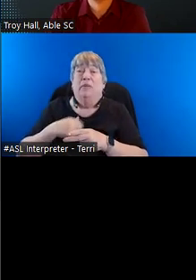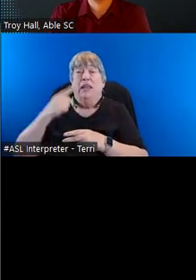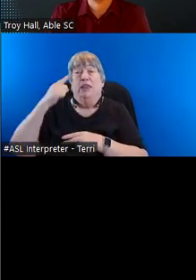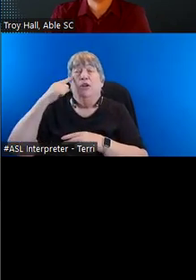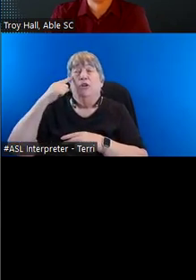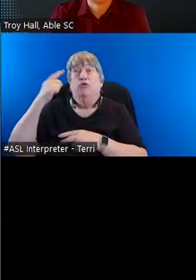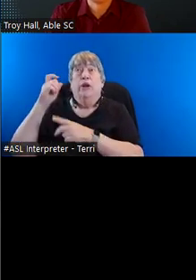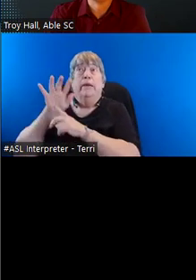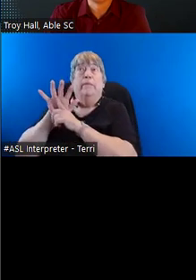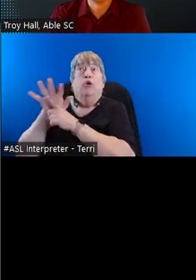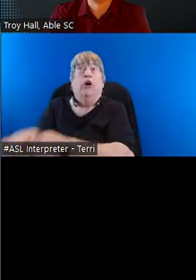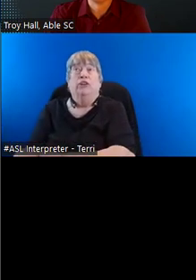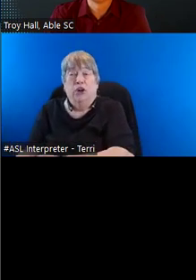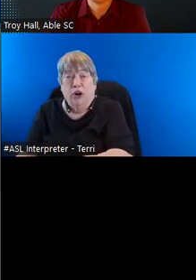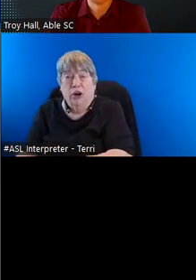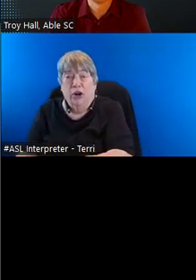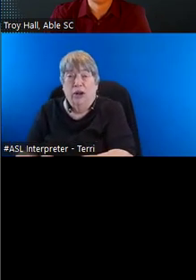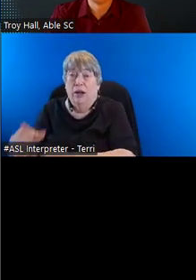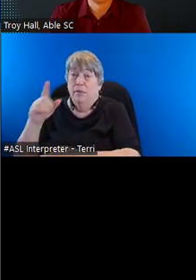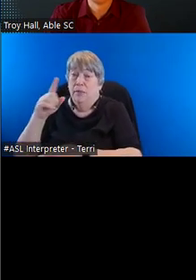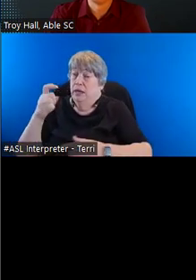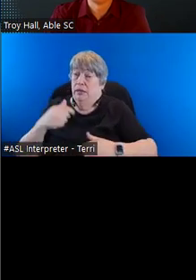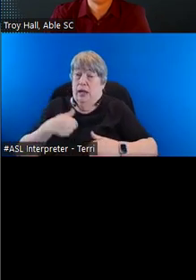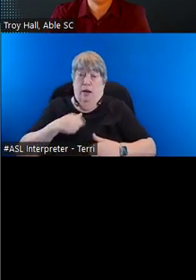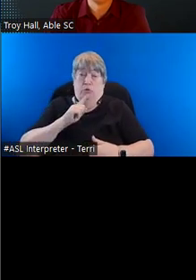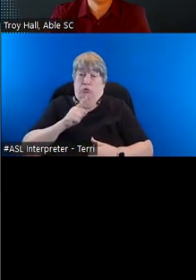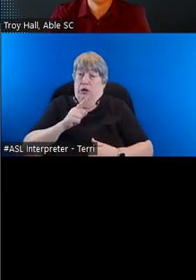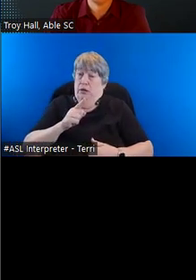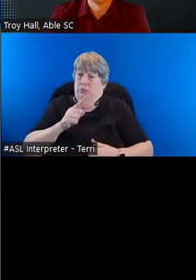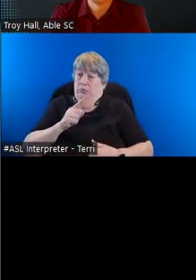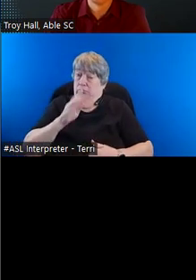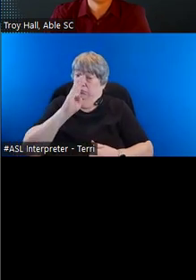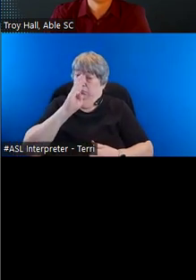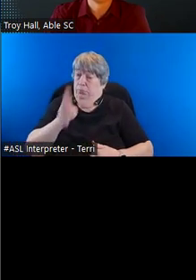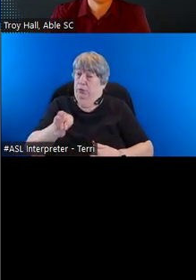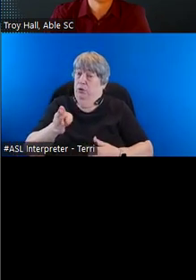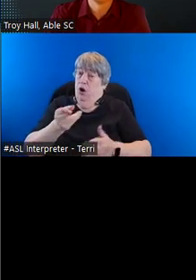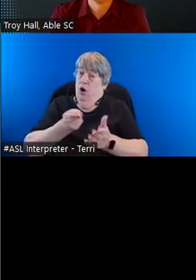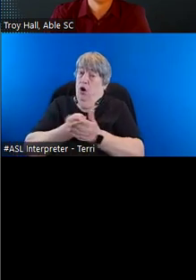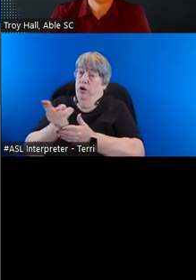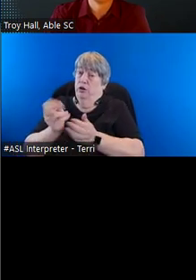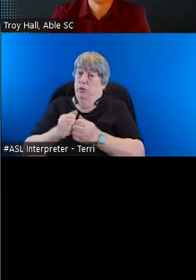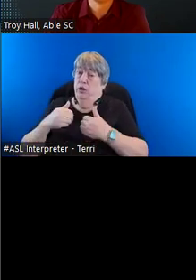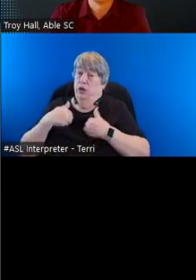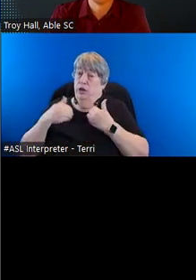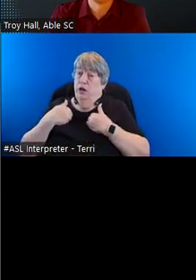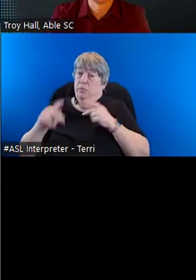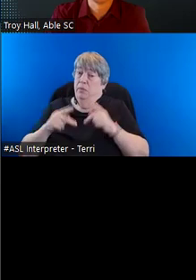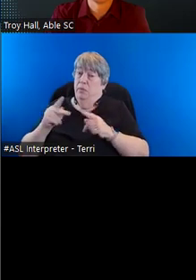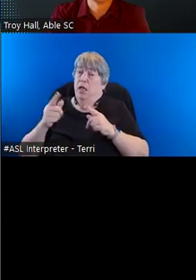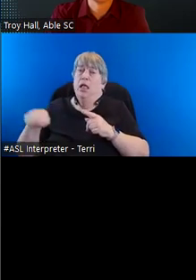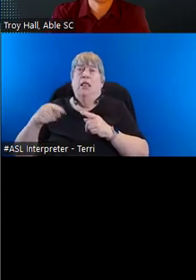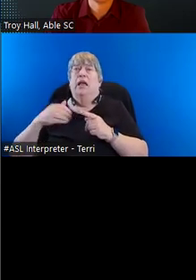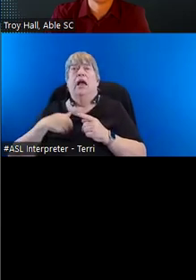because I would have really frank conversations with youth who had set career goals that were just not in line with